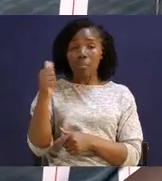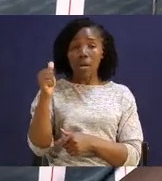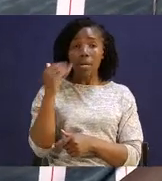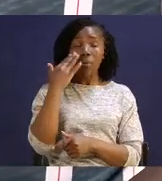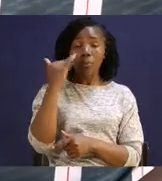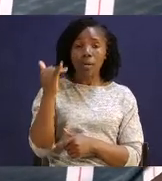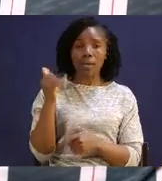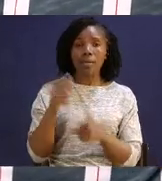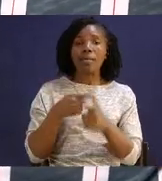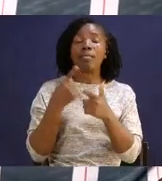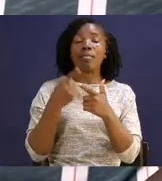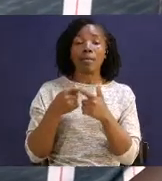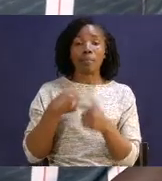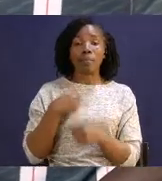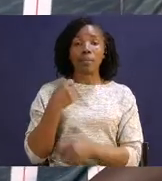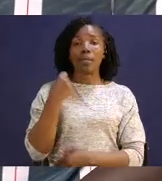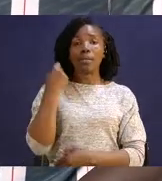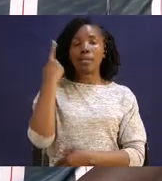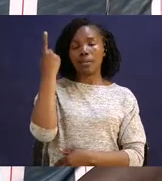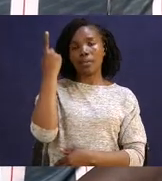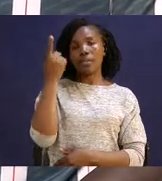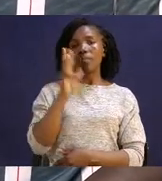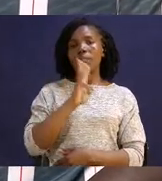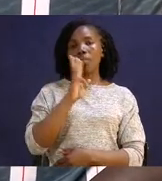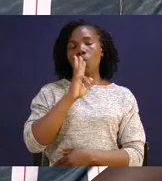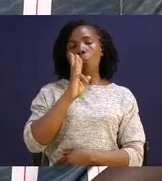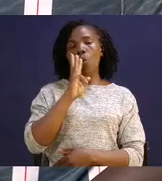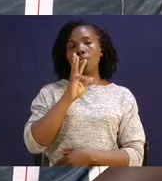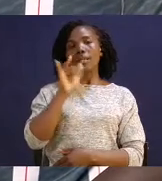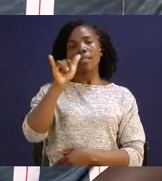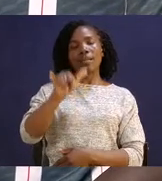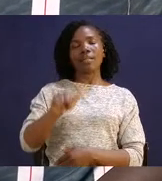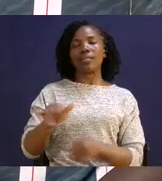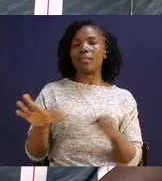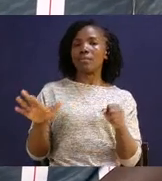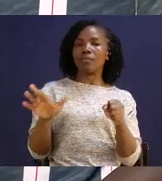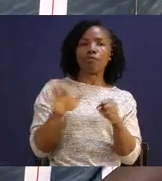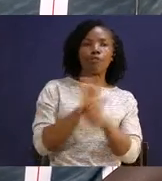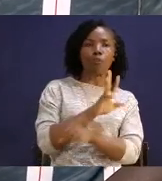Indian Ocean, the water in the Indian Ocean, it's abundant.